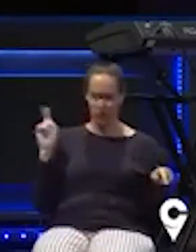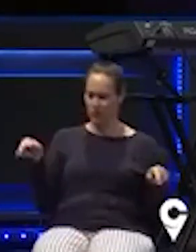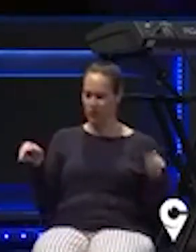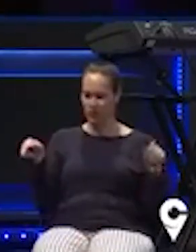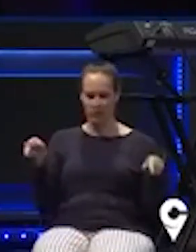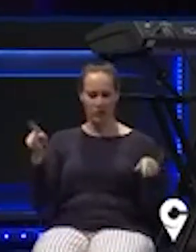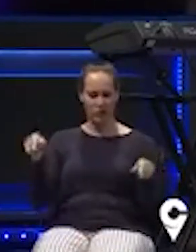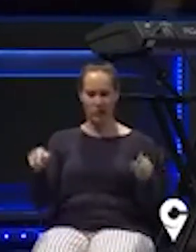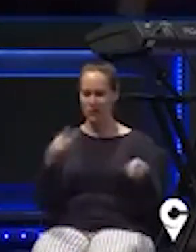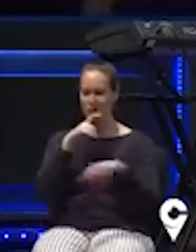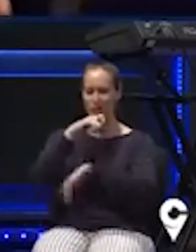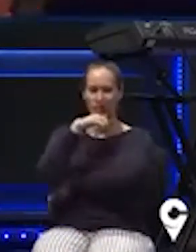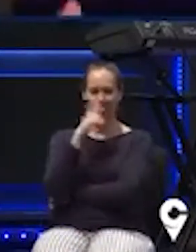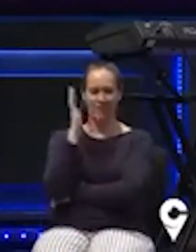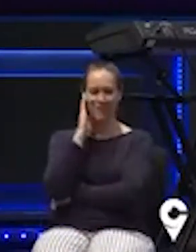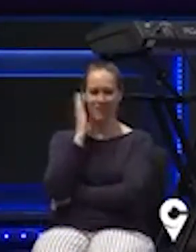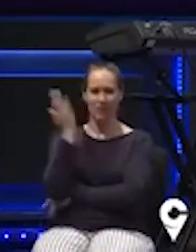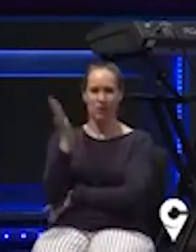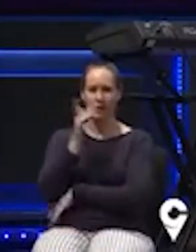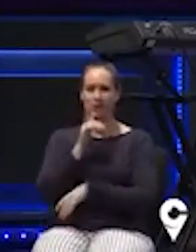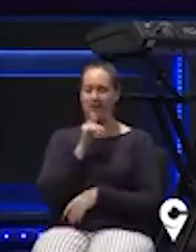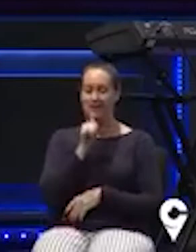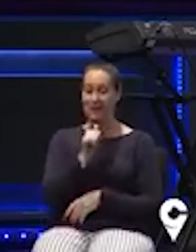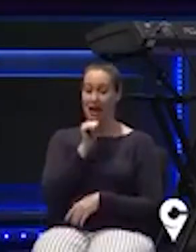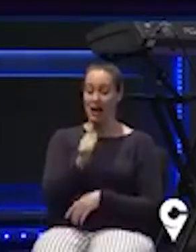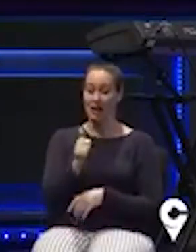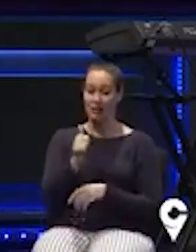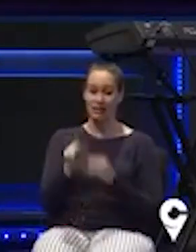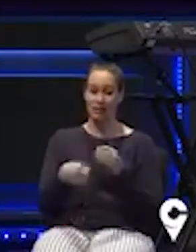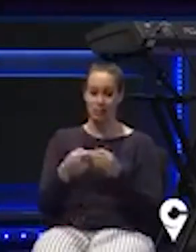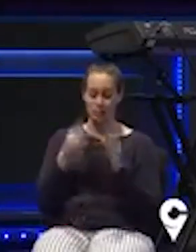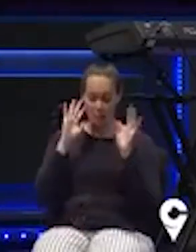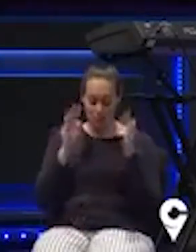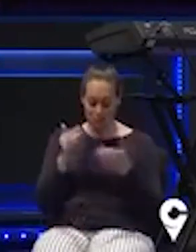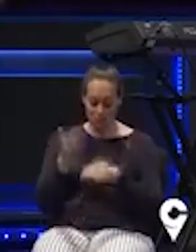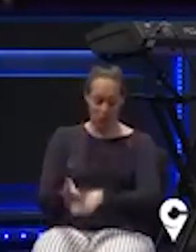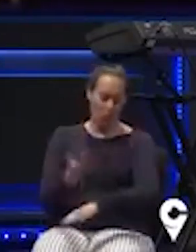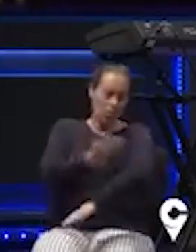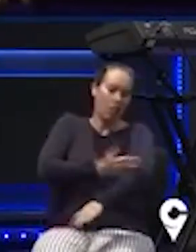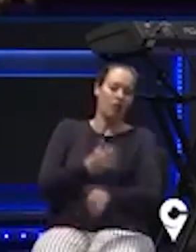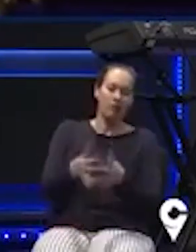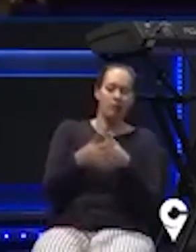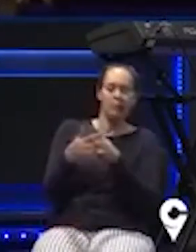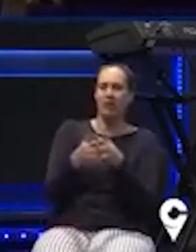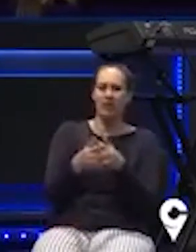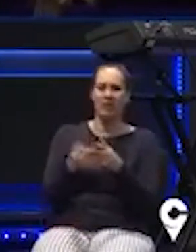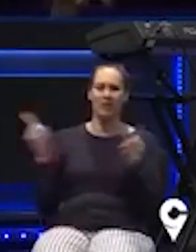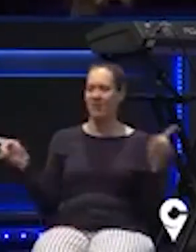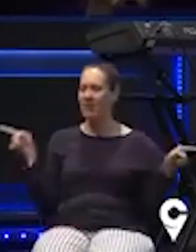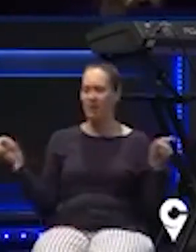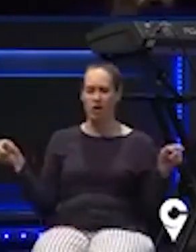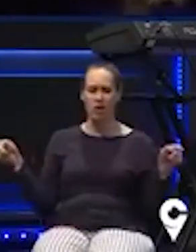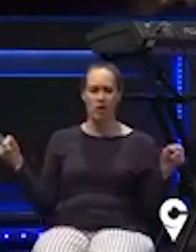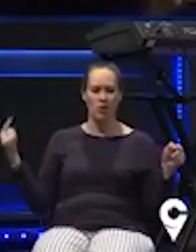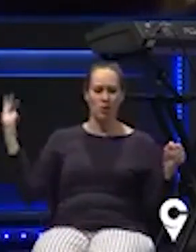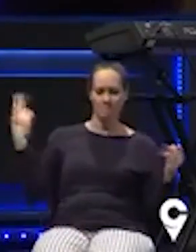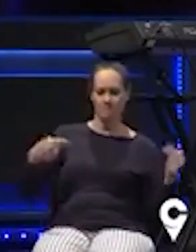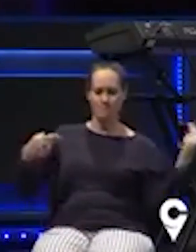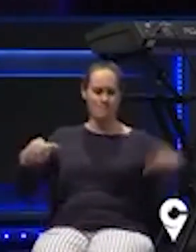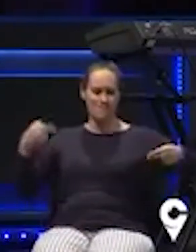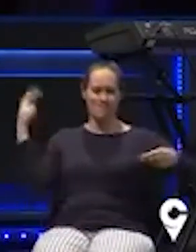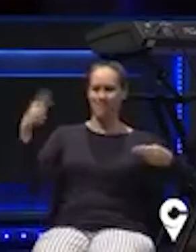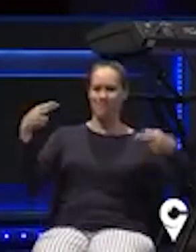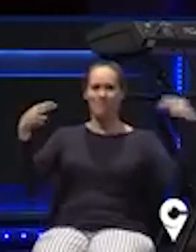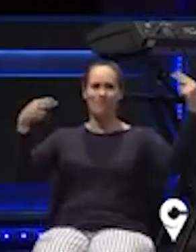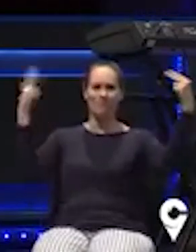down. Because it's not about making America better. It's about I got to beat this guy. I got to beat this girl. And that's what it's all about there. I'm just